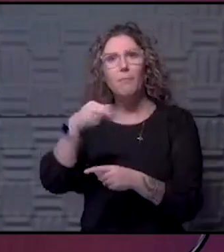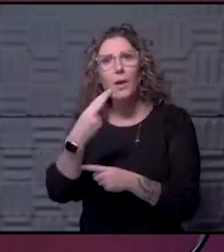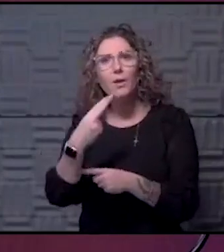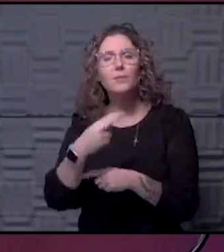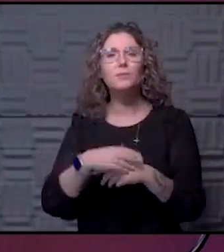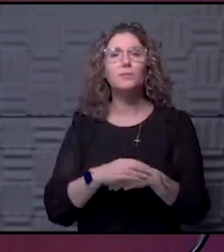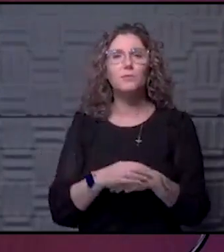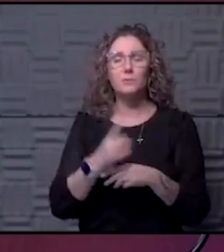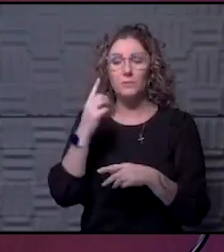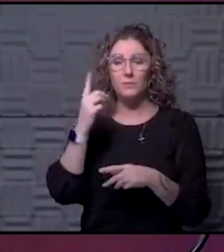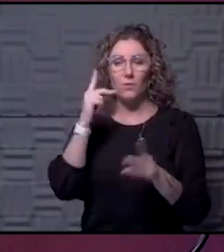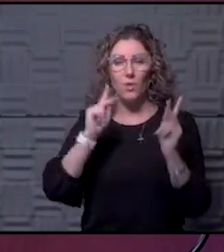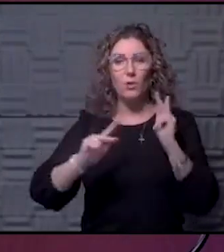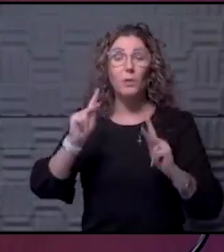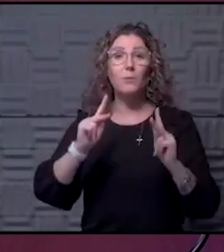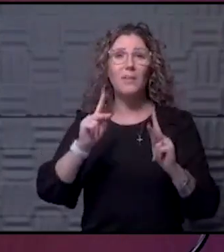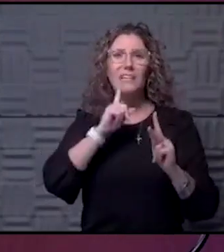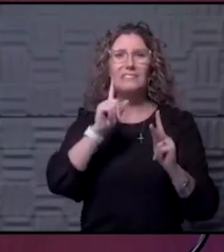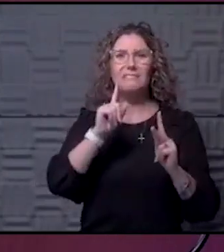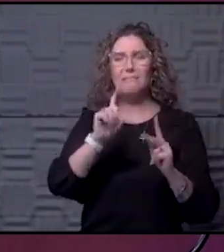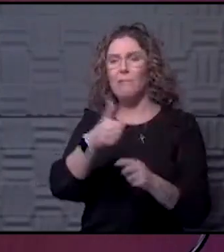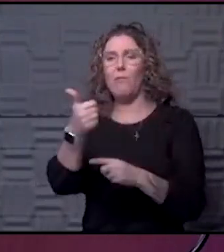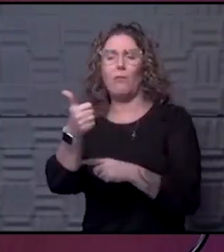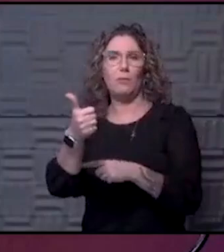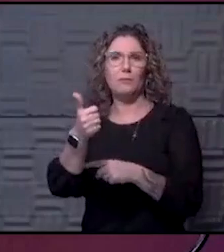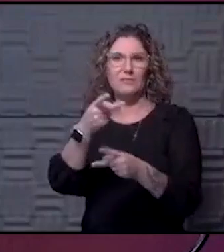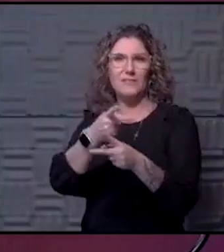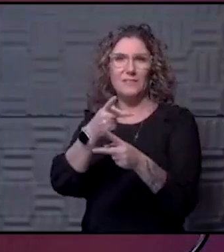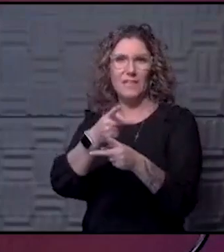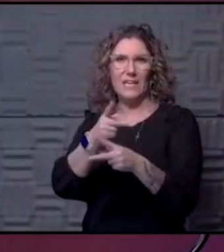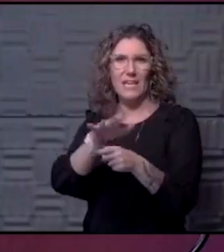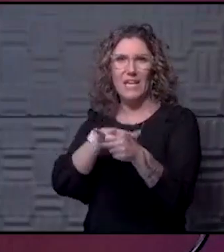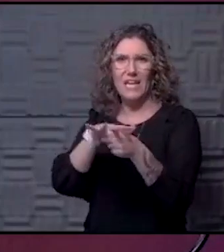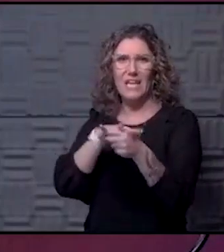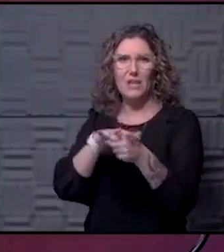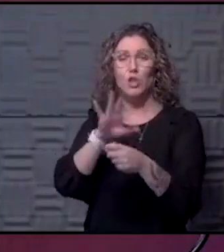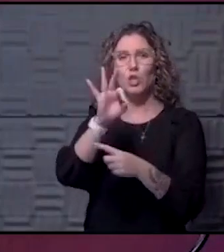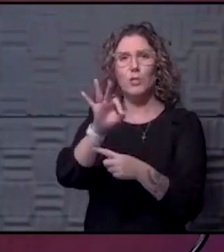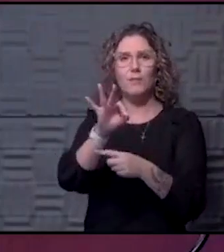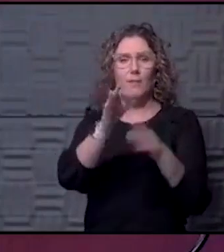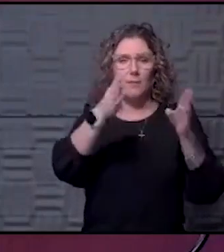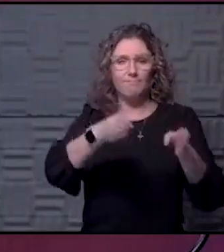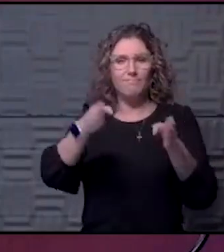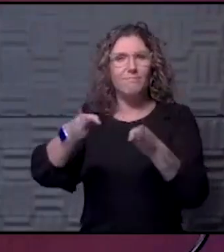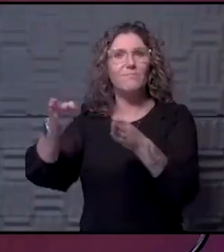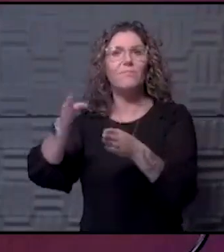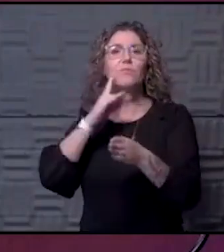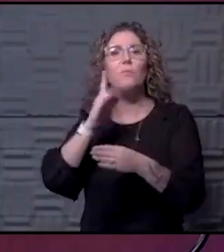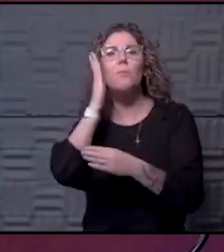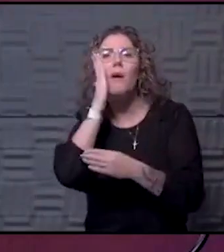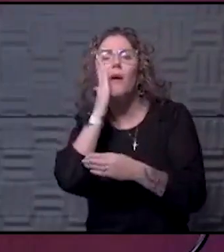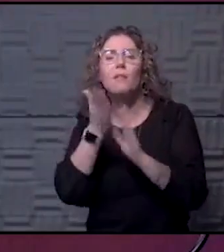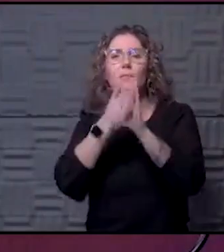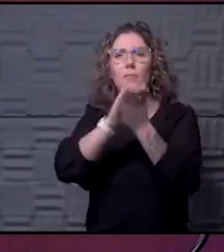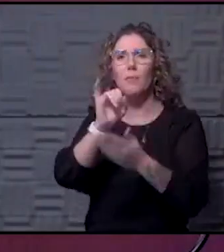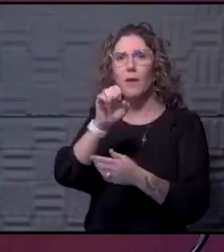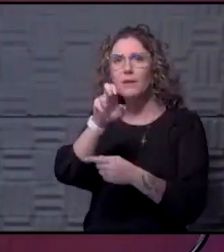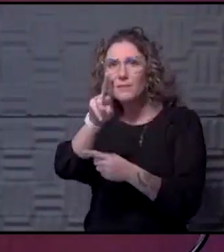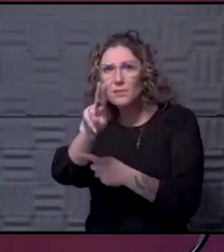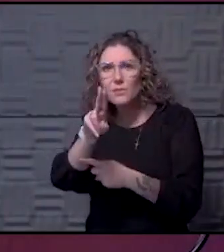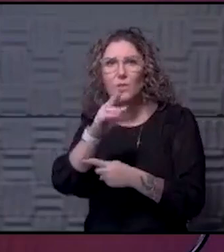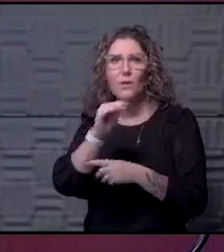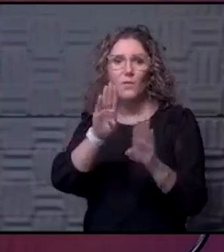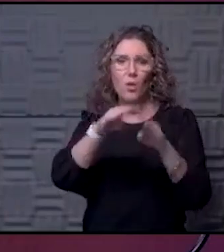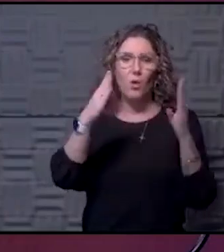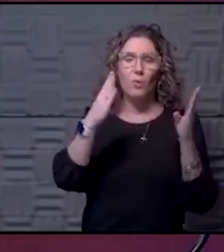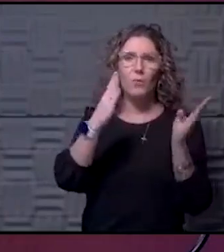for folks, I mean, essentially it's an alternative care site, right? So it's 9 additional beds. We make them into ICU beds. I have since opened and closed